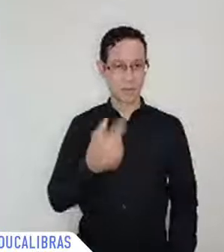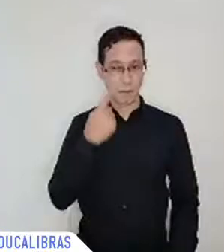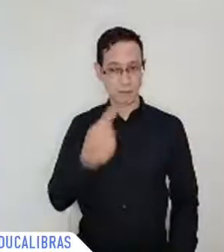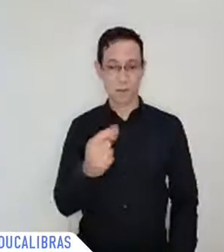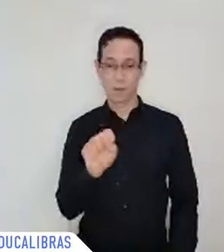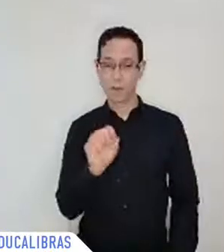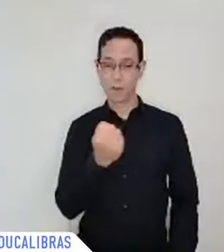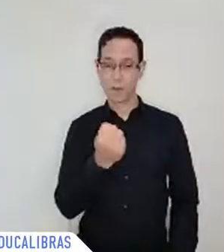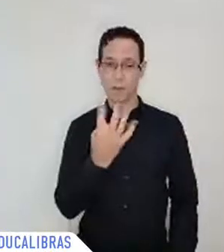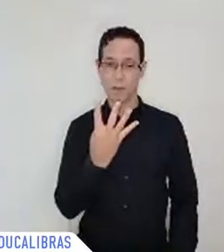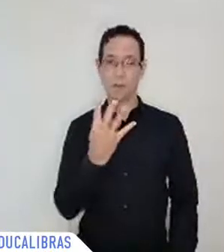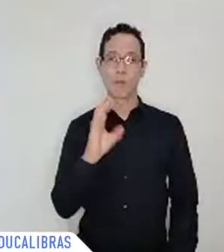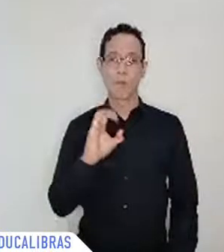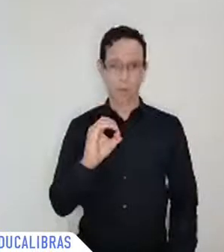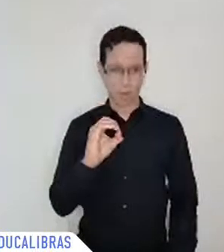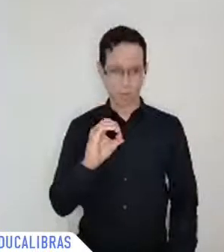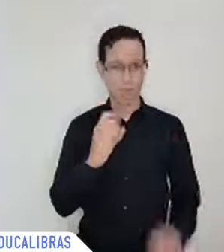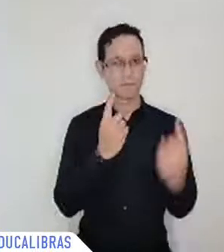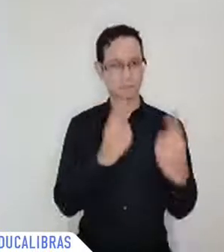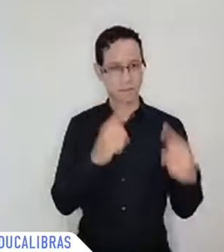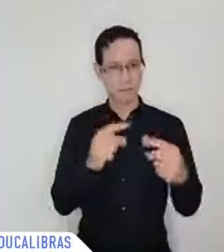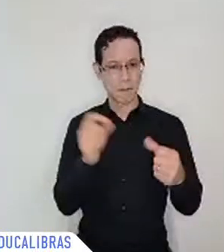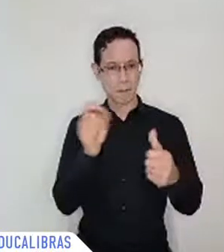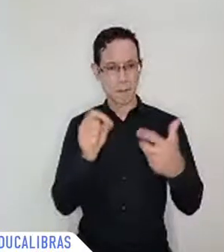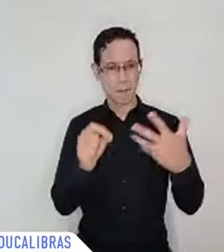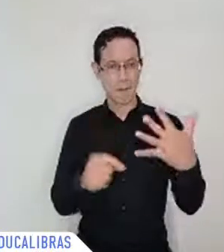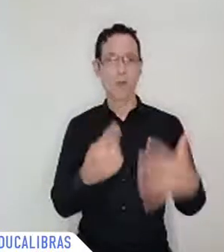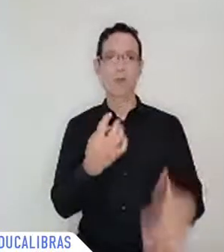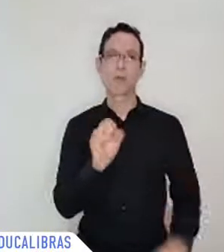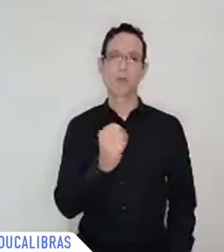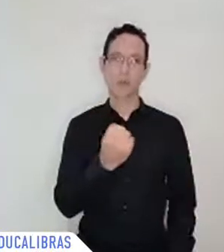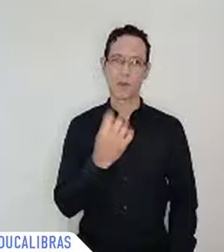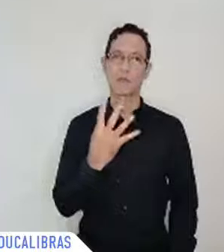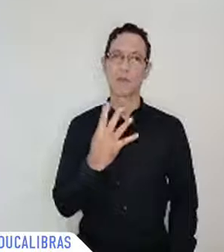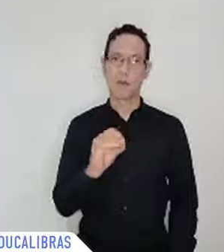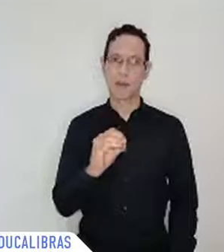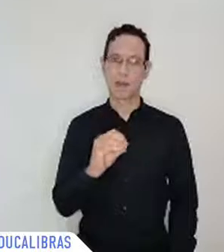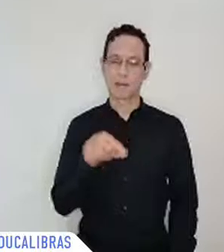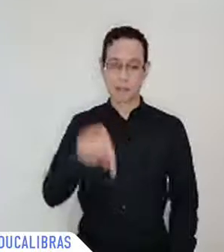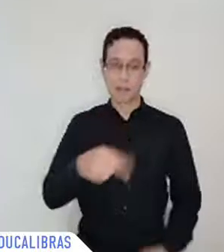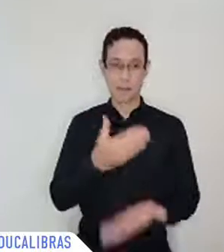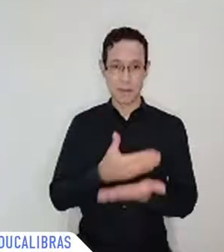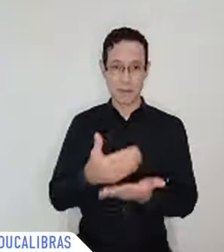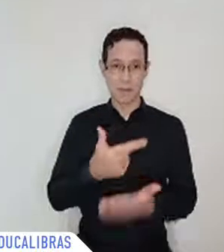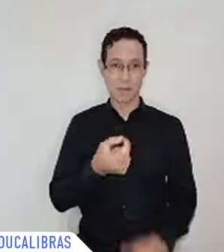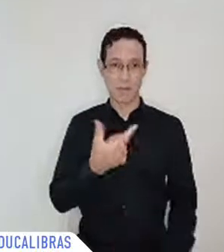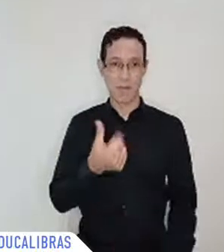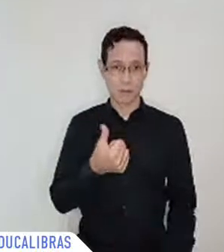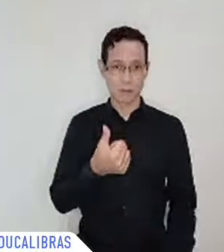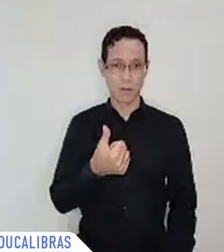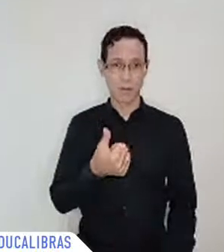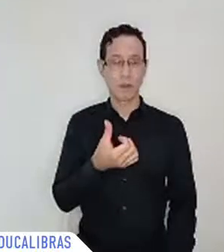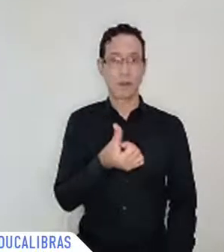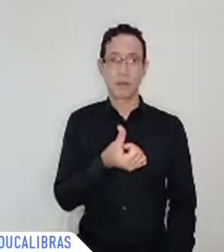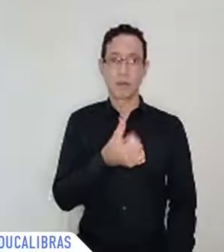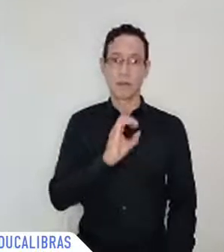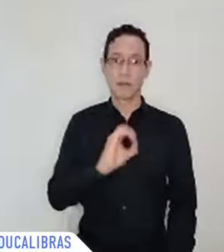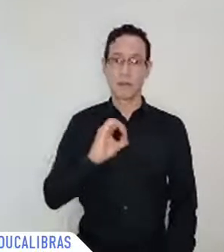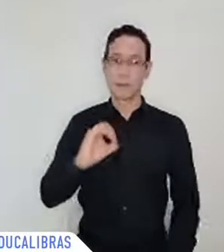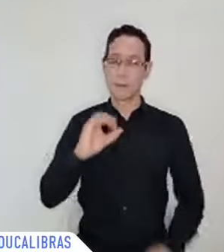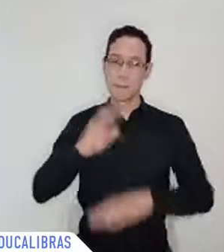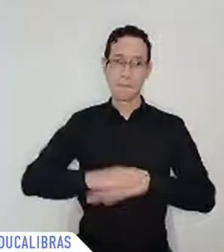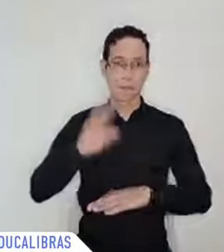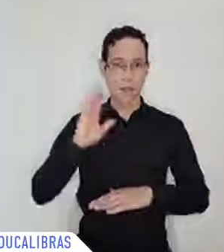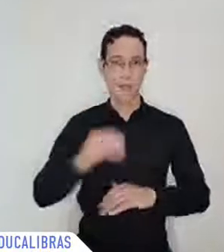detected 840 attacks to civic space up until June this year.